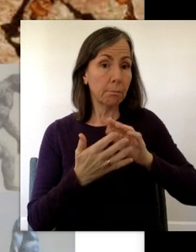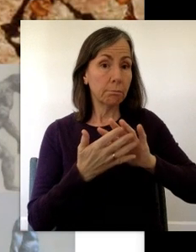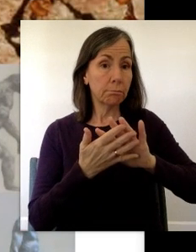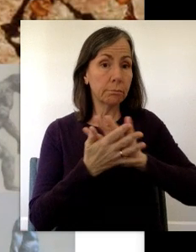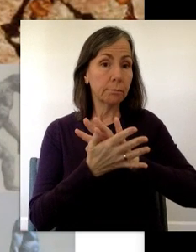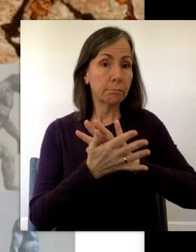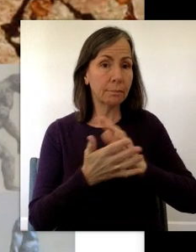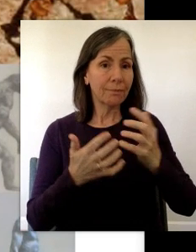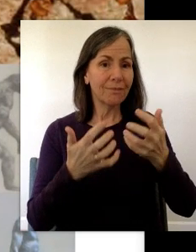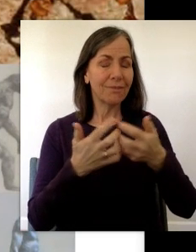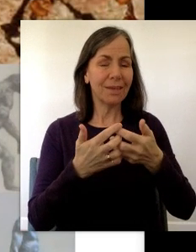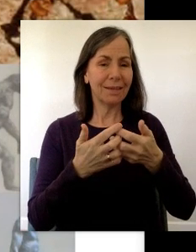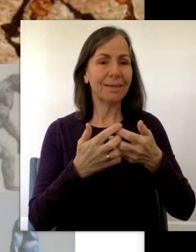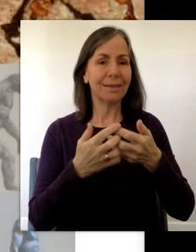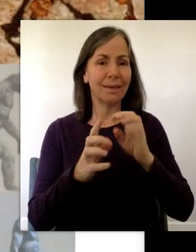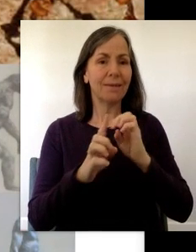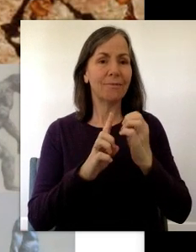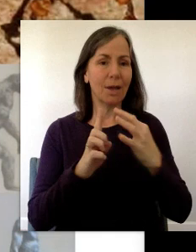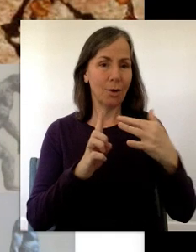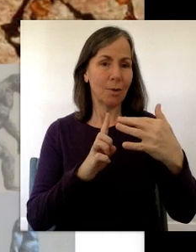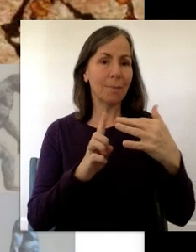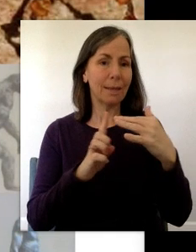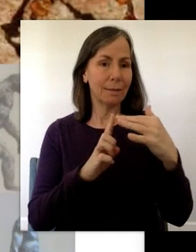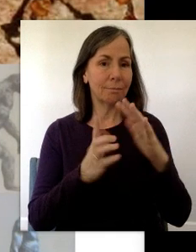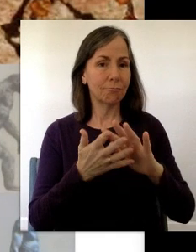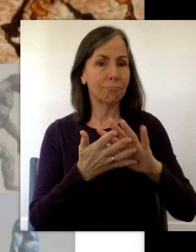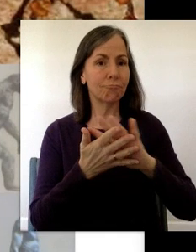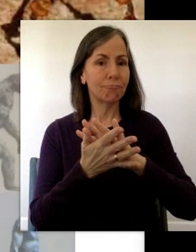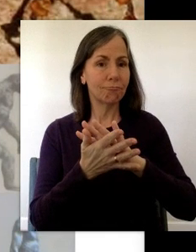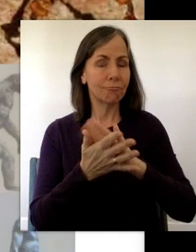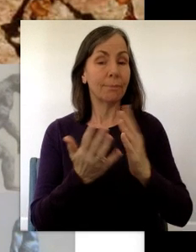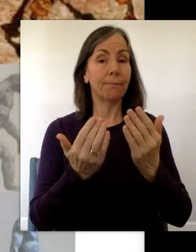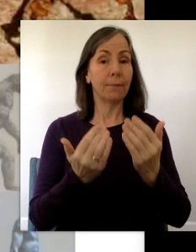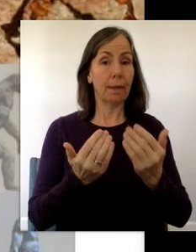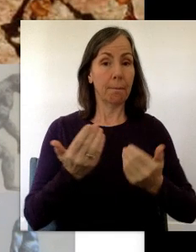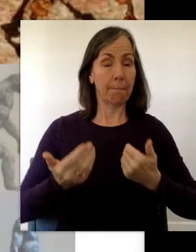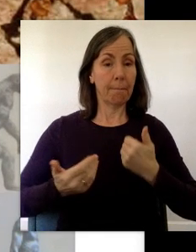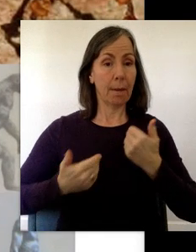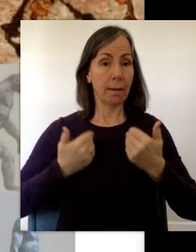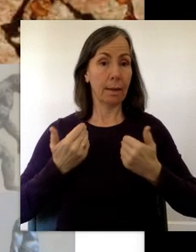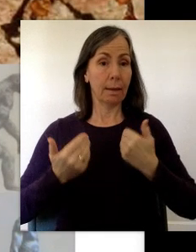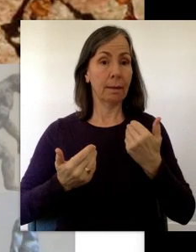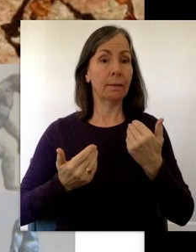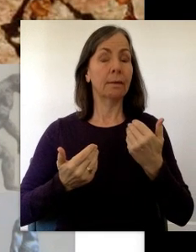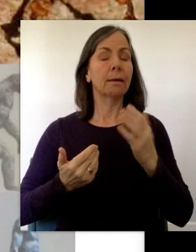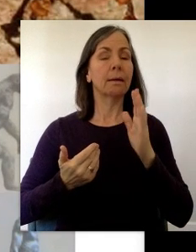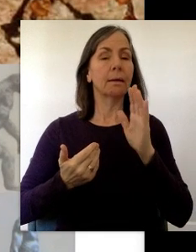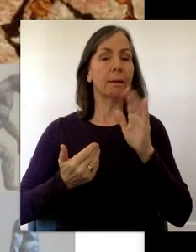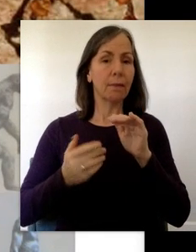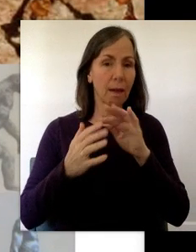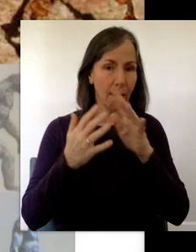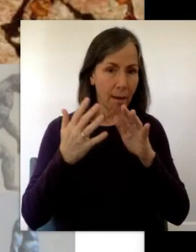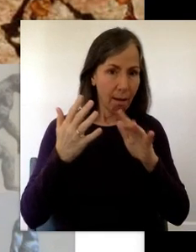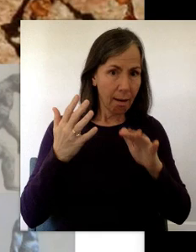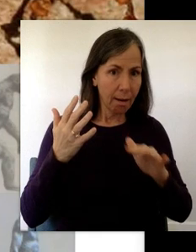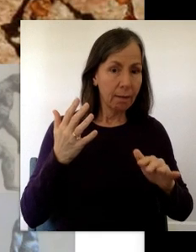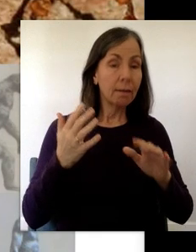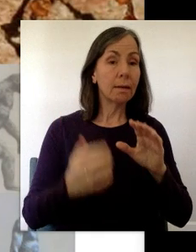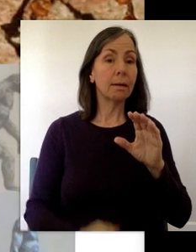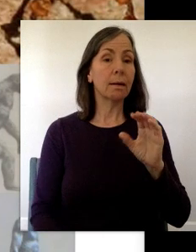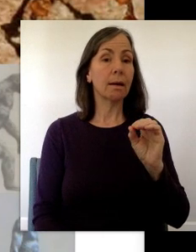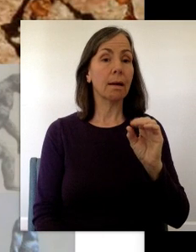their environment to blend in. And then this is the idea that we have a common